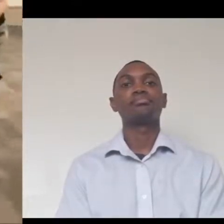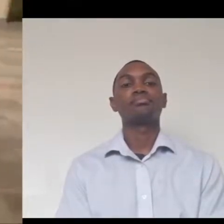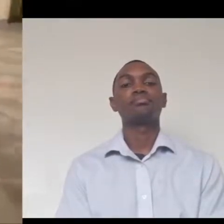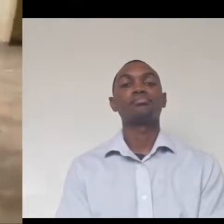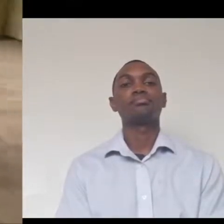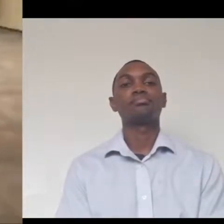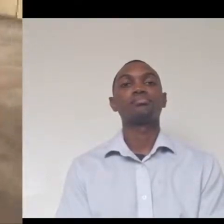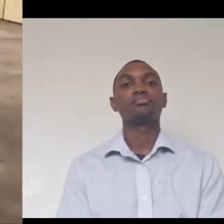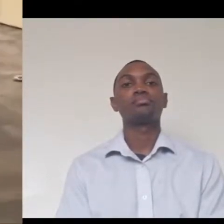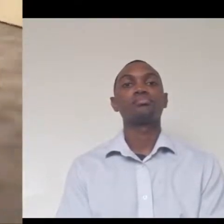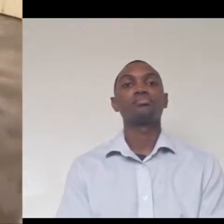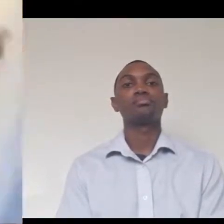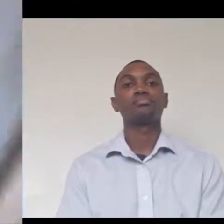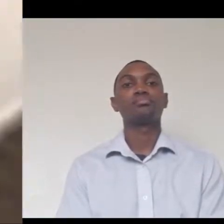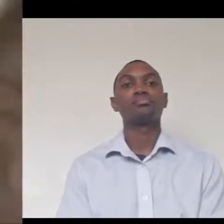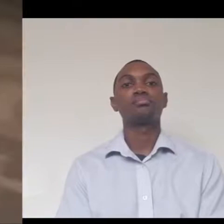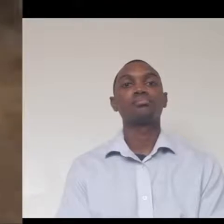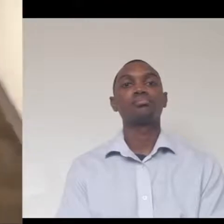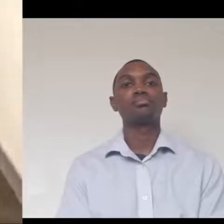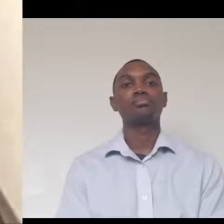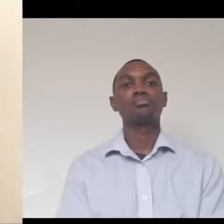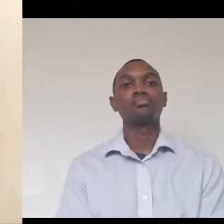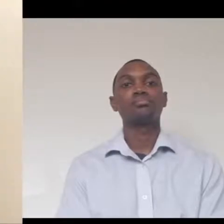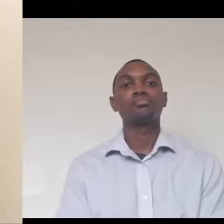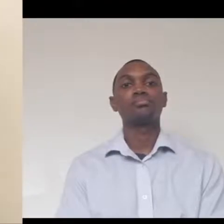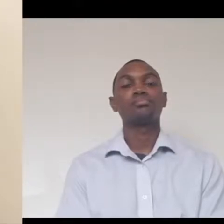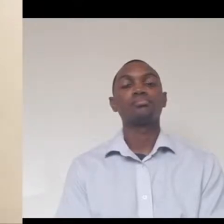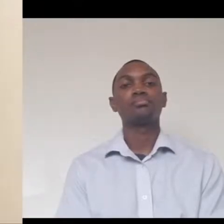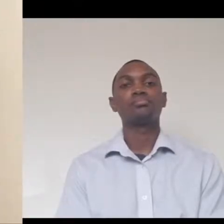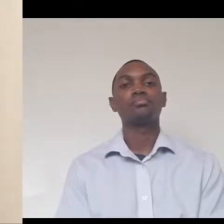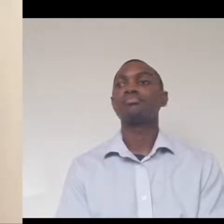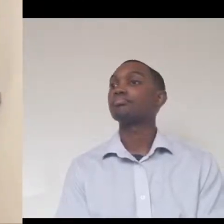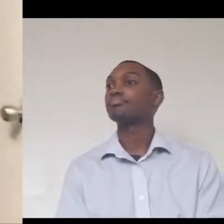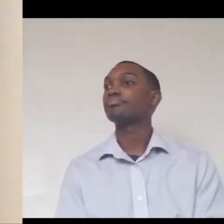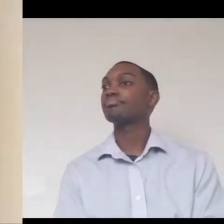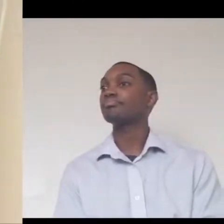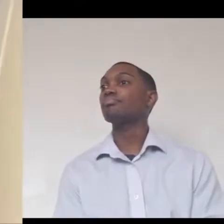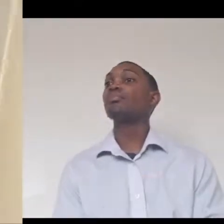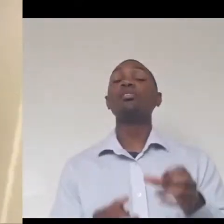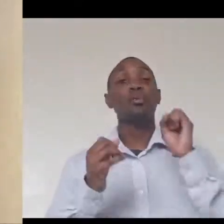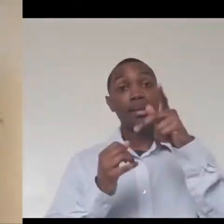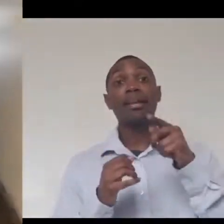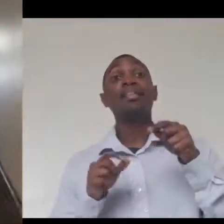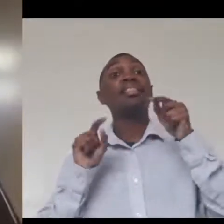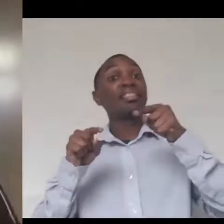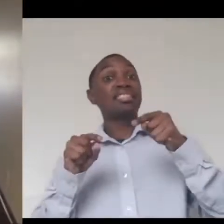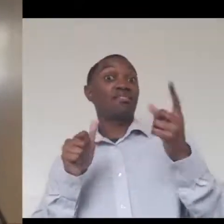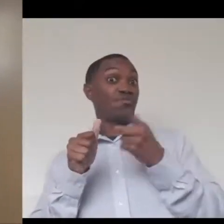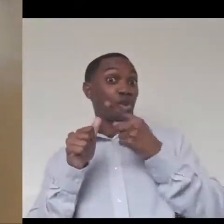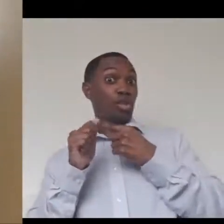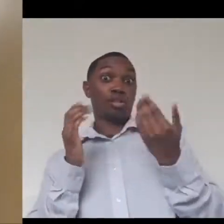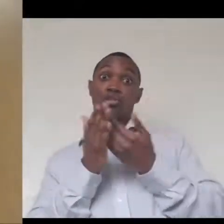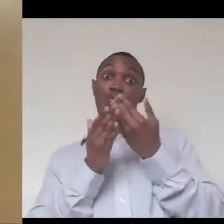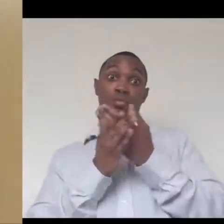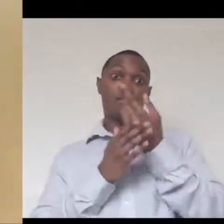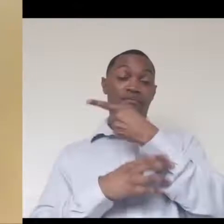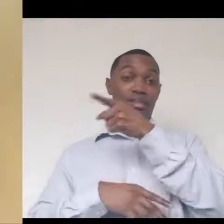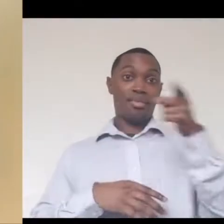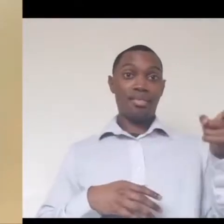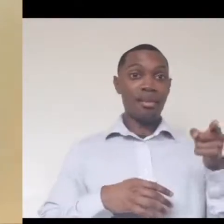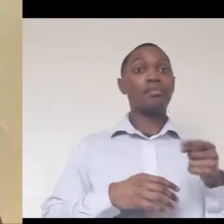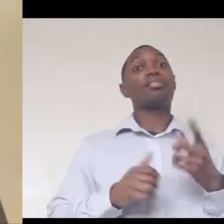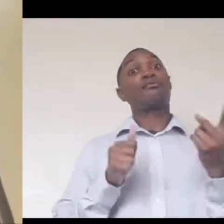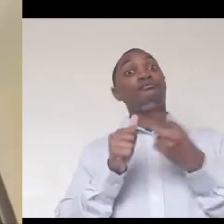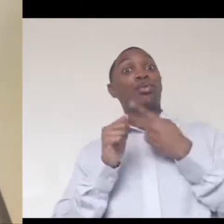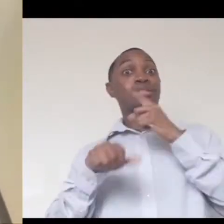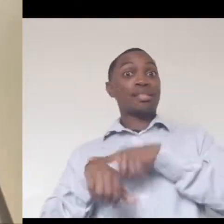Sure. Heading out. Now this is, like I said, this is a first for them. So this is the first time